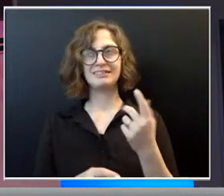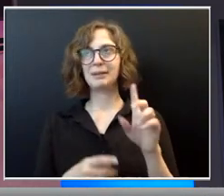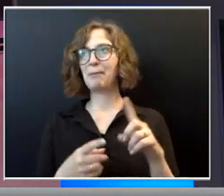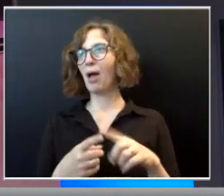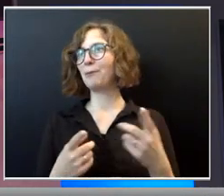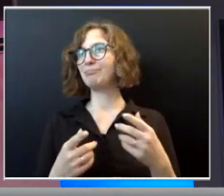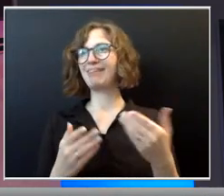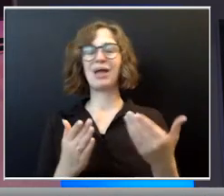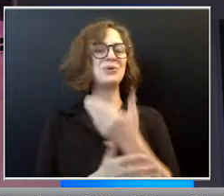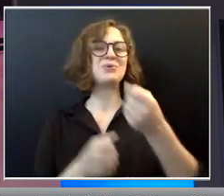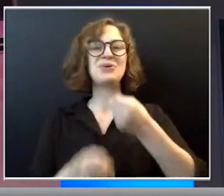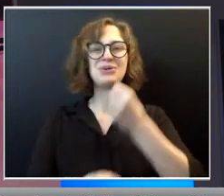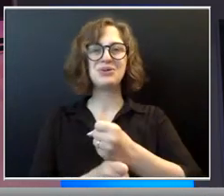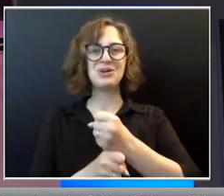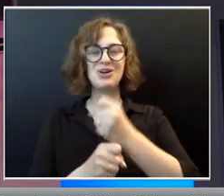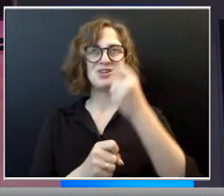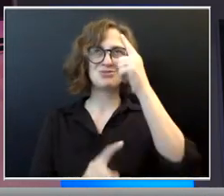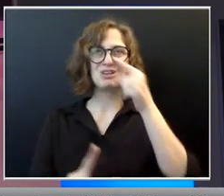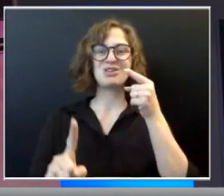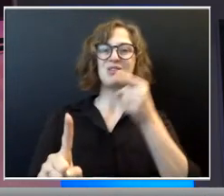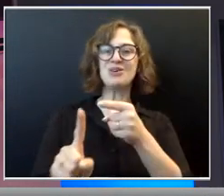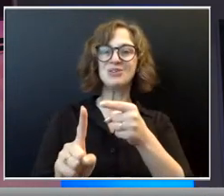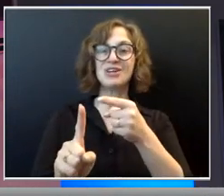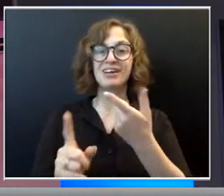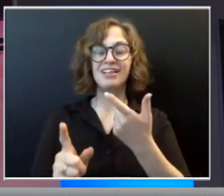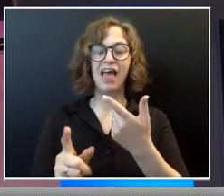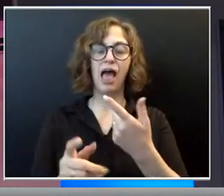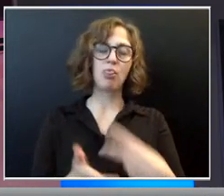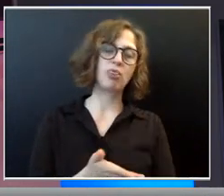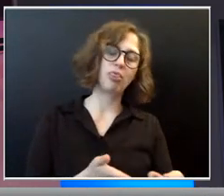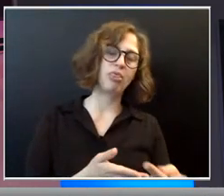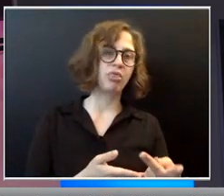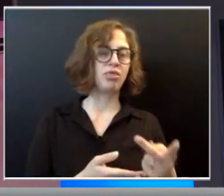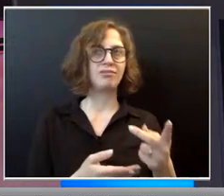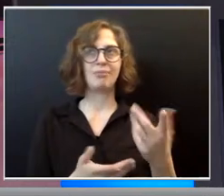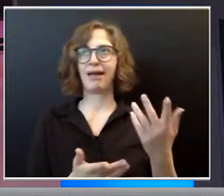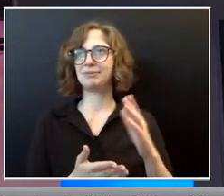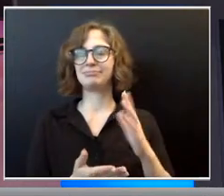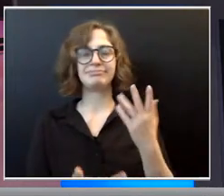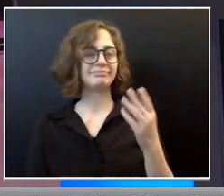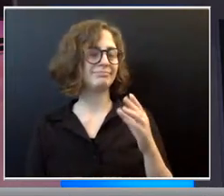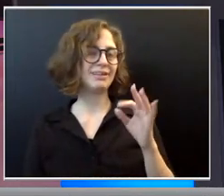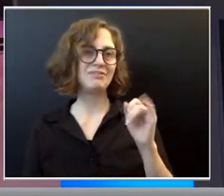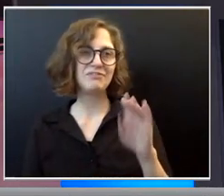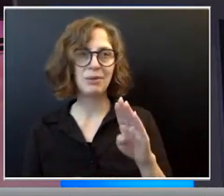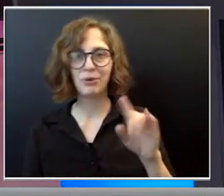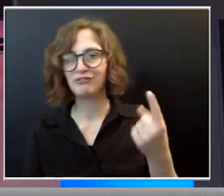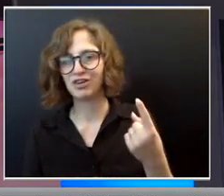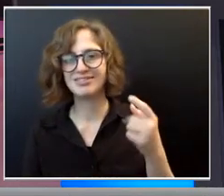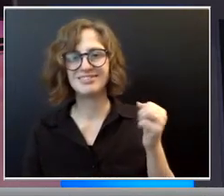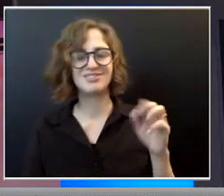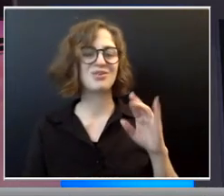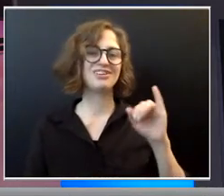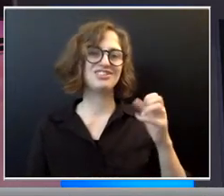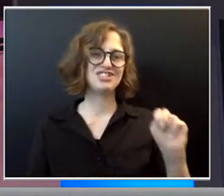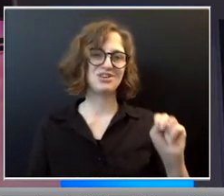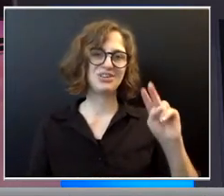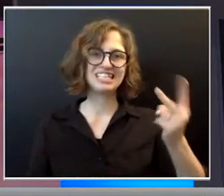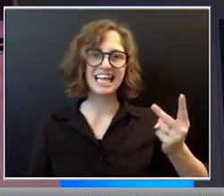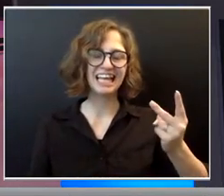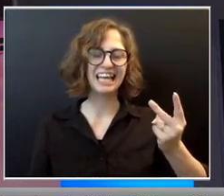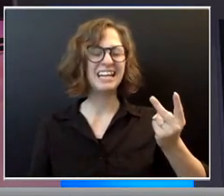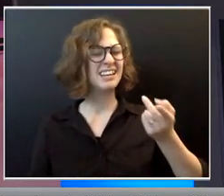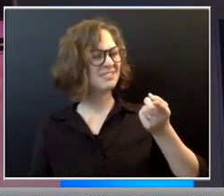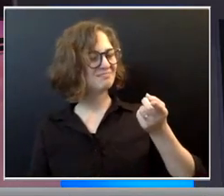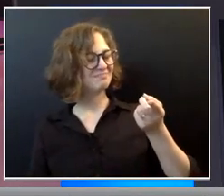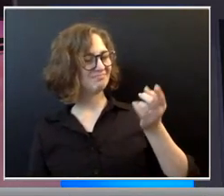resolutions that fall flat by February 1st or January 2nd. Somehow, Jan, you were able to keep your workouts